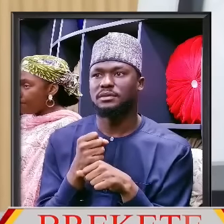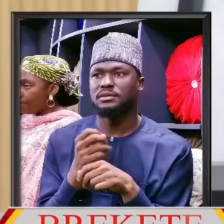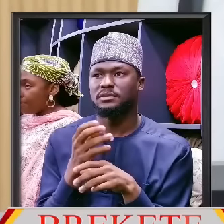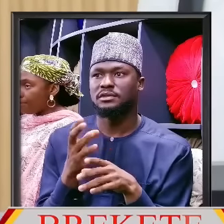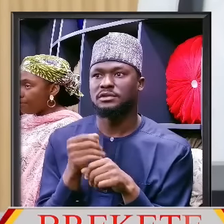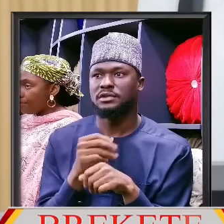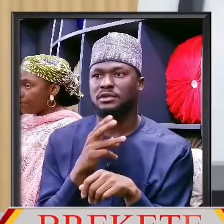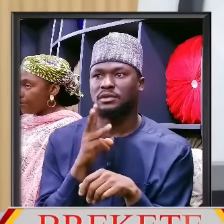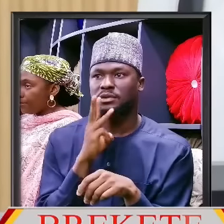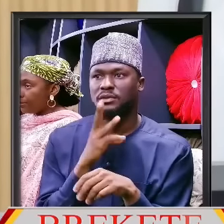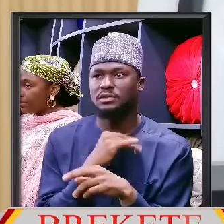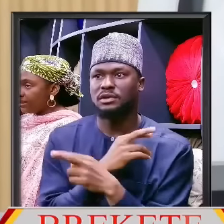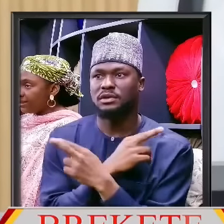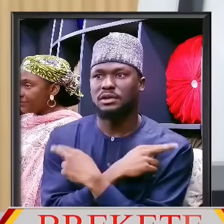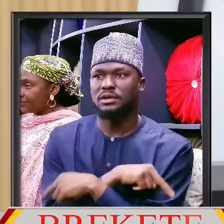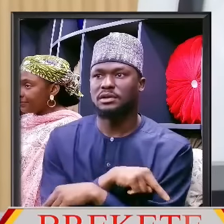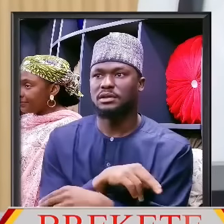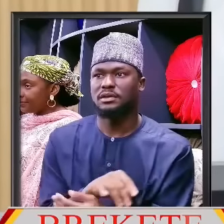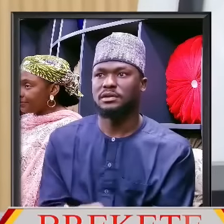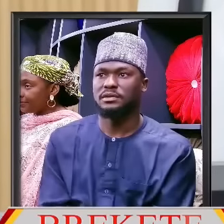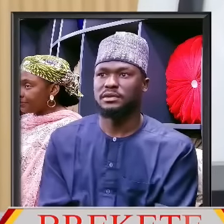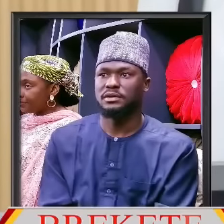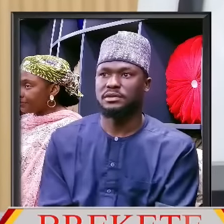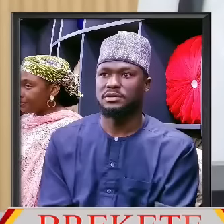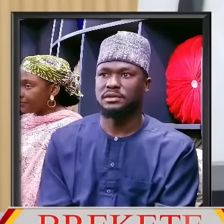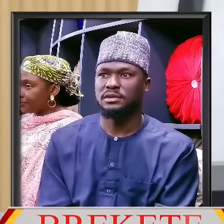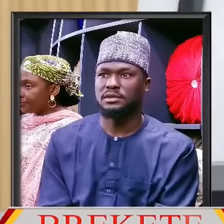everywhere. Now you go won't quench the fire quick.